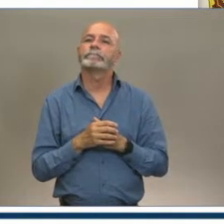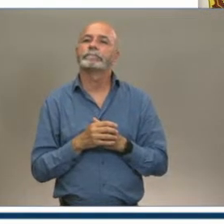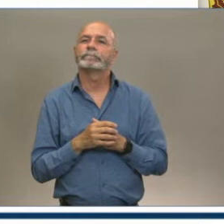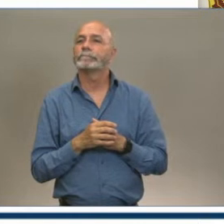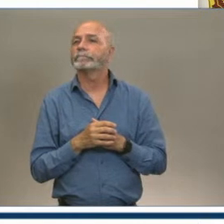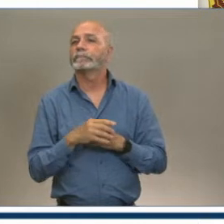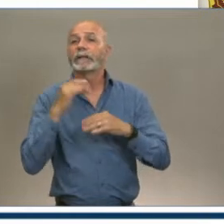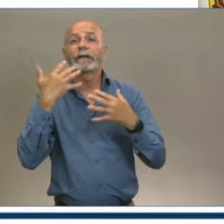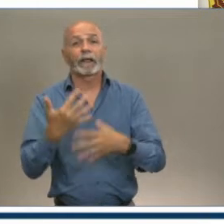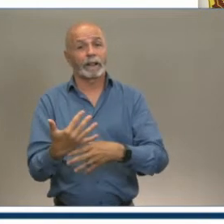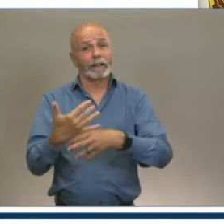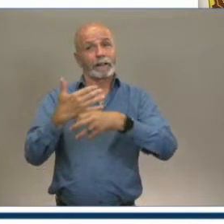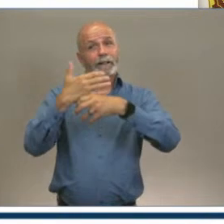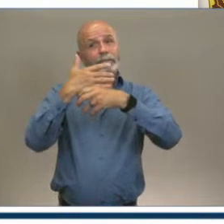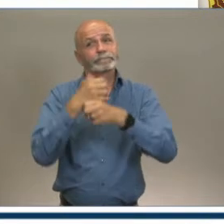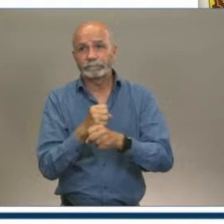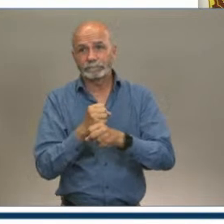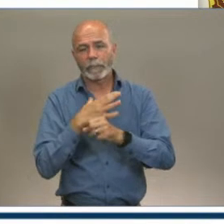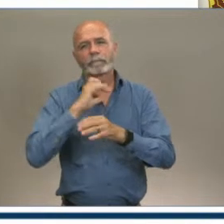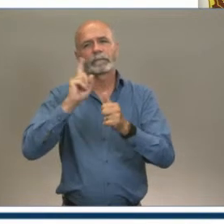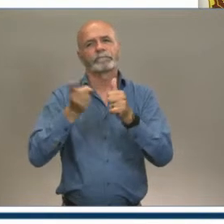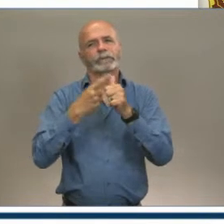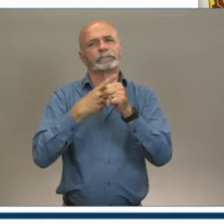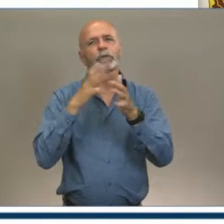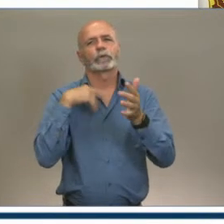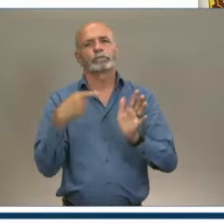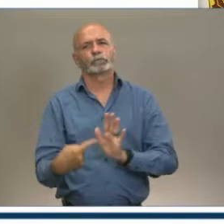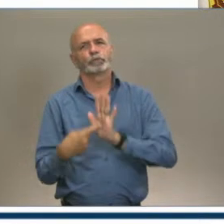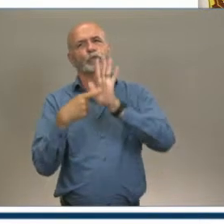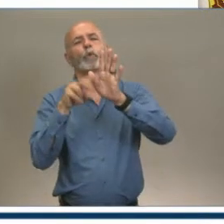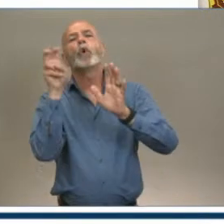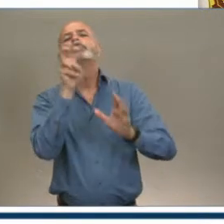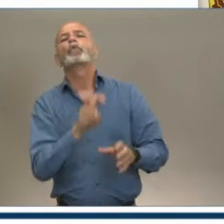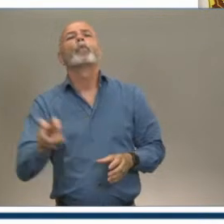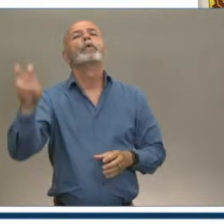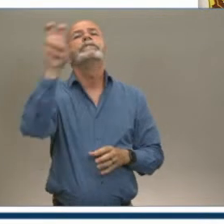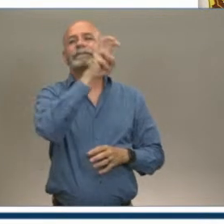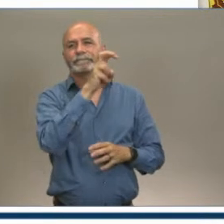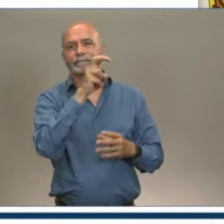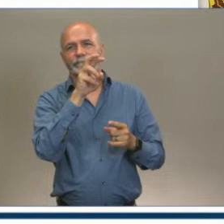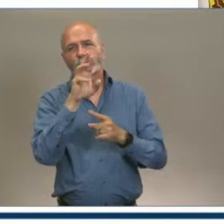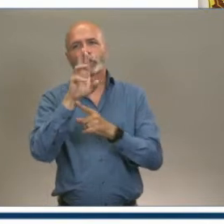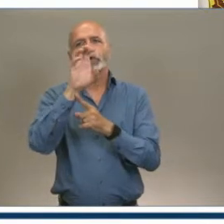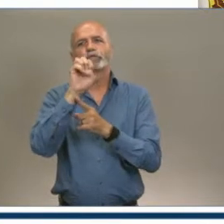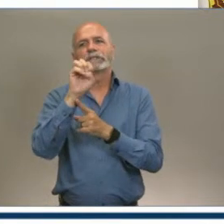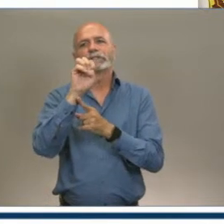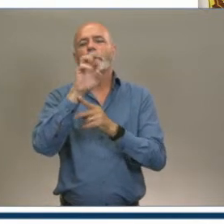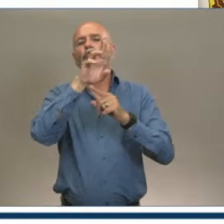remarks, I just want to play a short clip of our Tourism Restart Package support program.